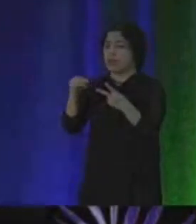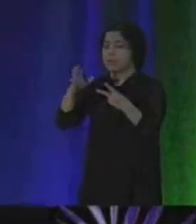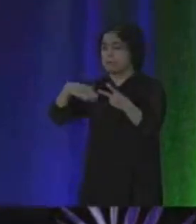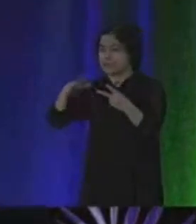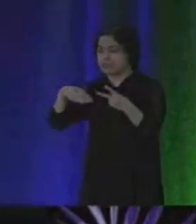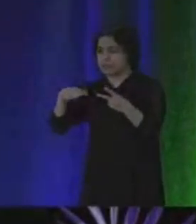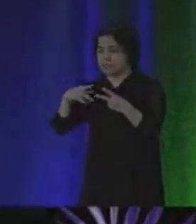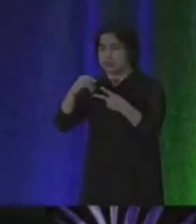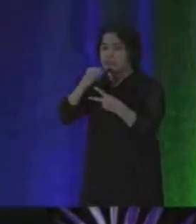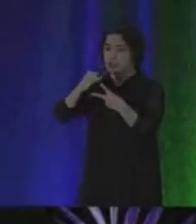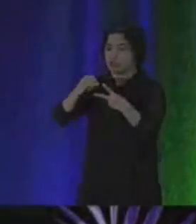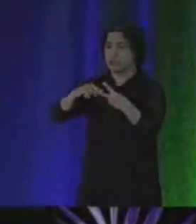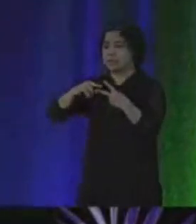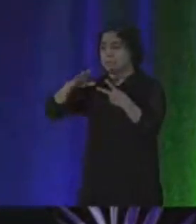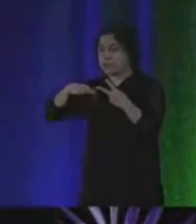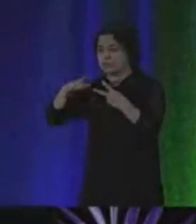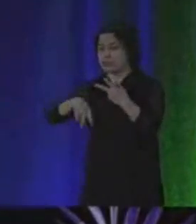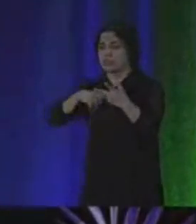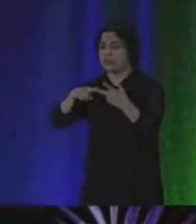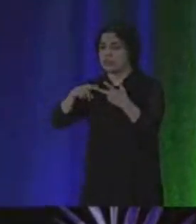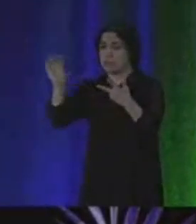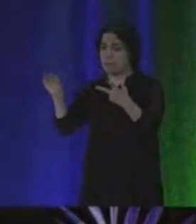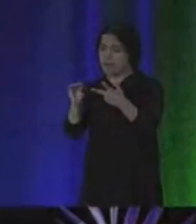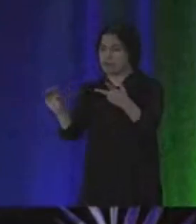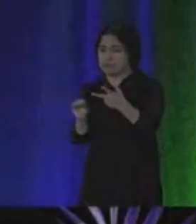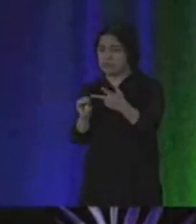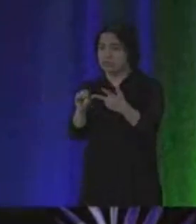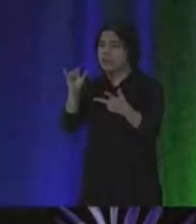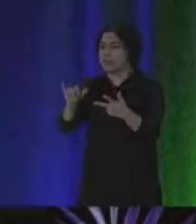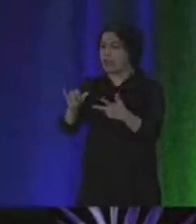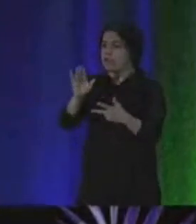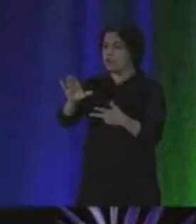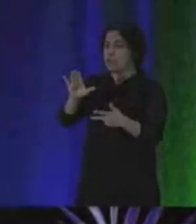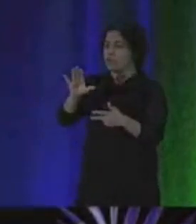with compositing. These are all things that the browser does. And